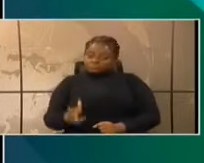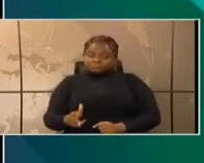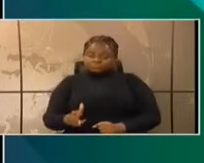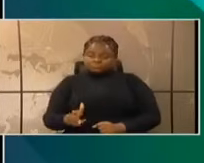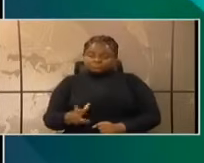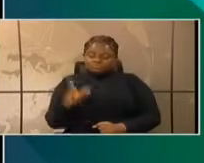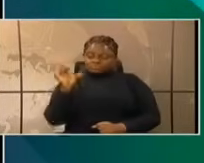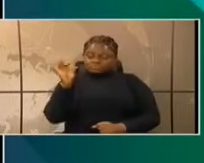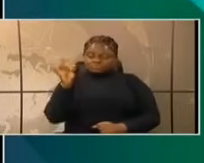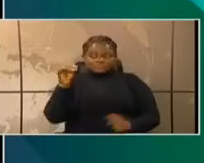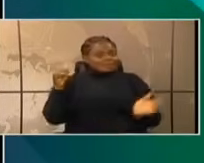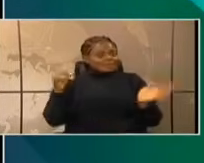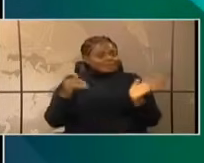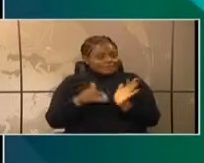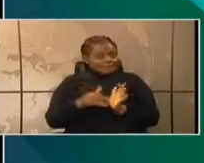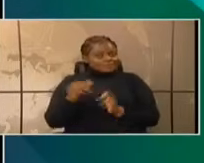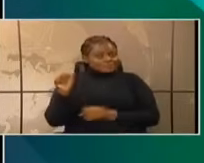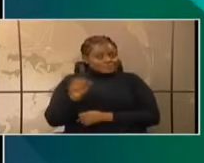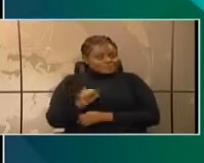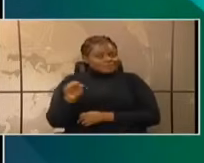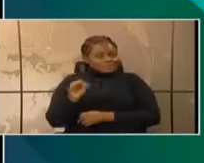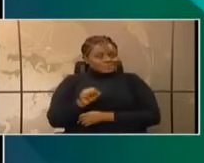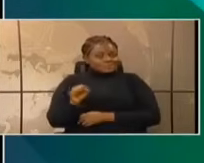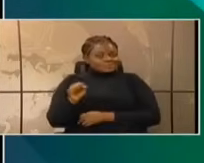Back on $80,000.